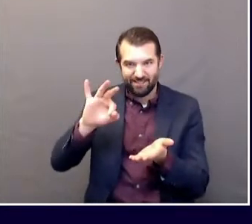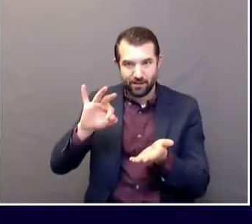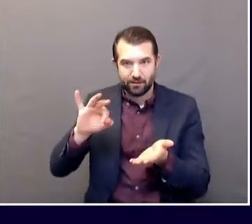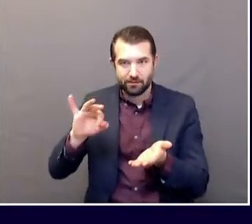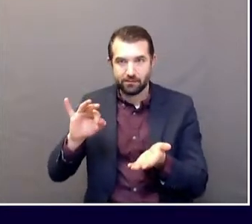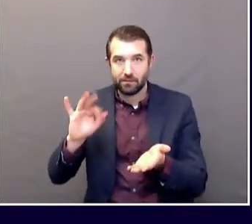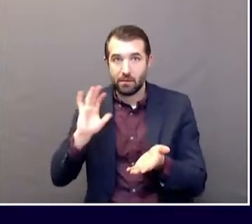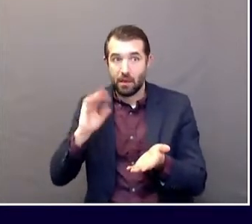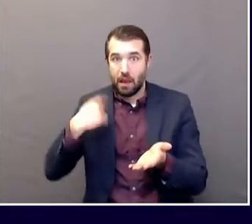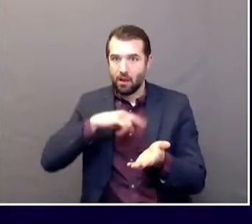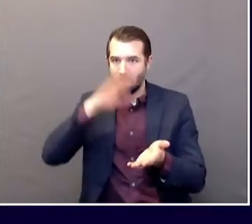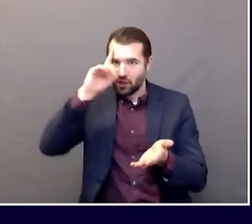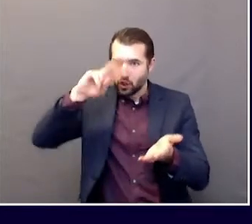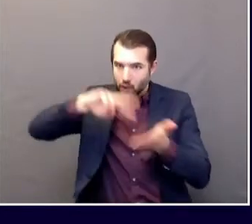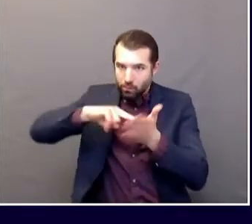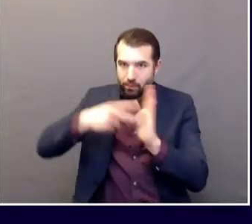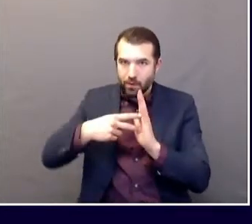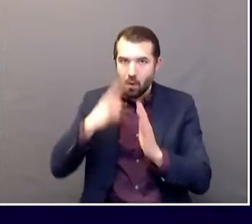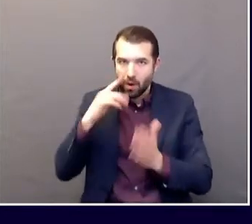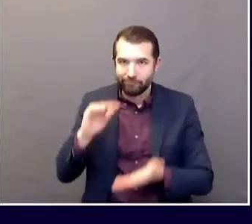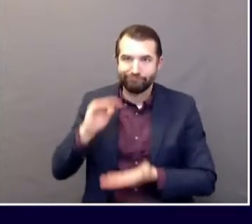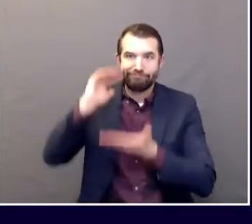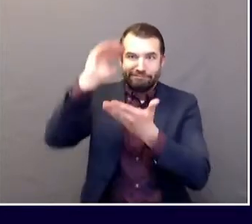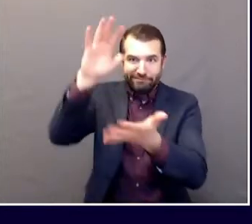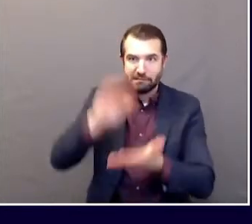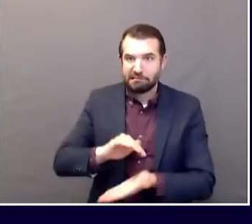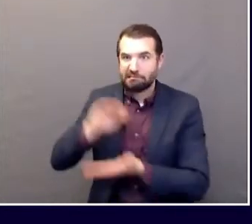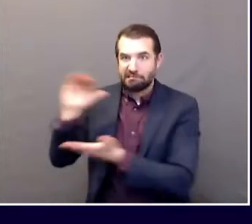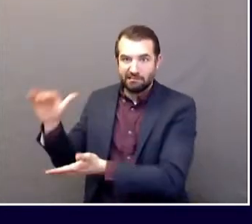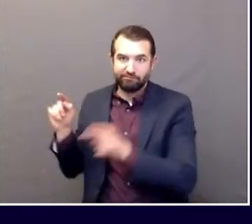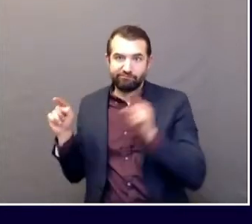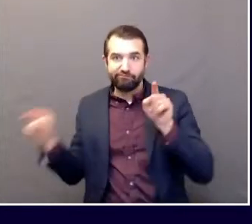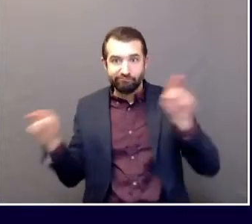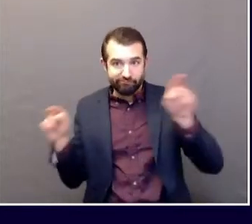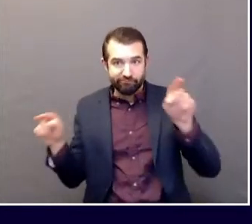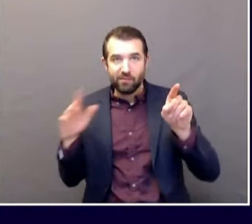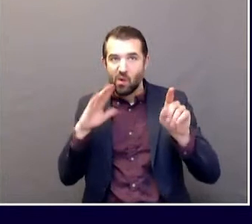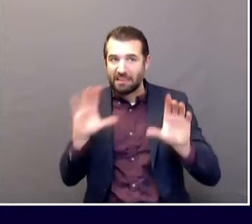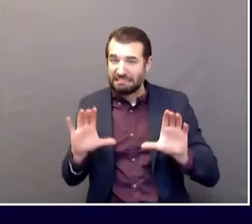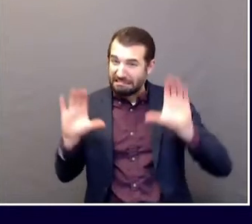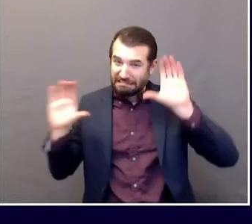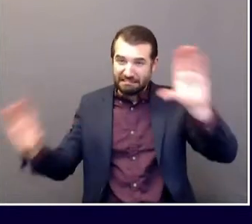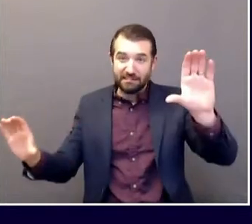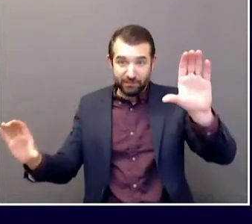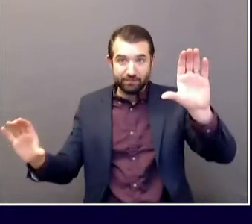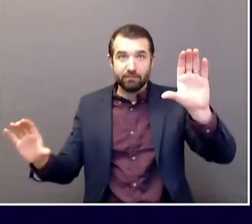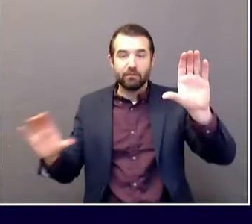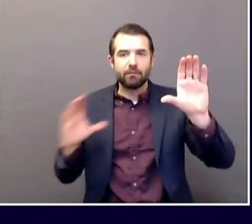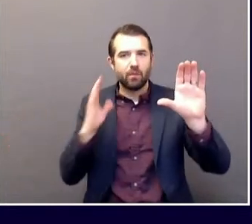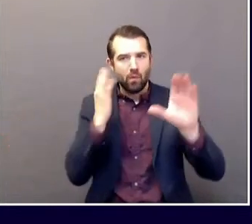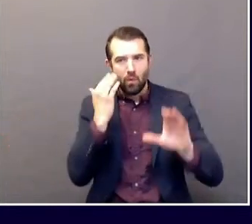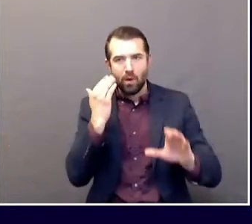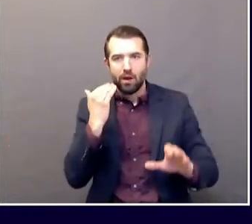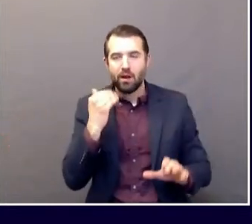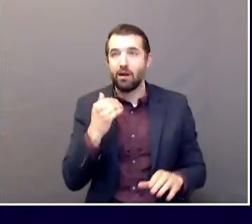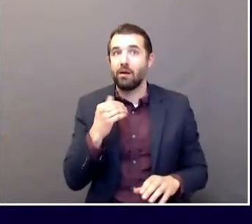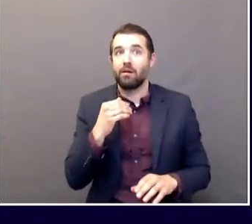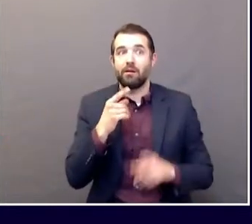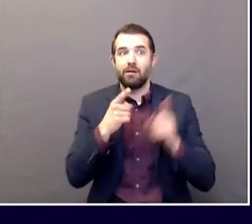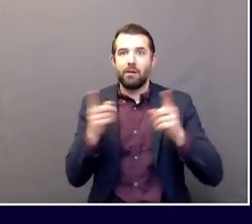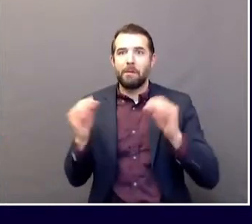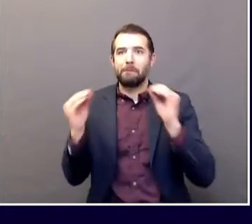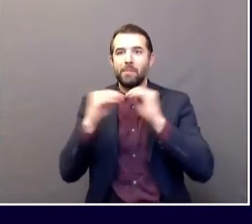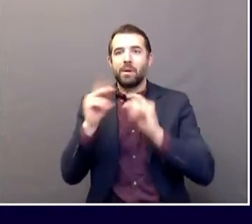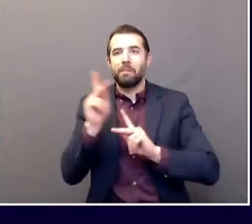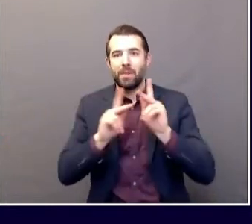those sites because we are in a situation of large scale vaccination. Only way we're going to be able to get